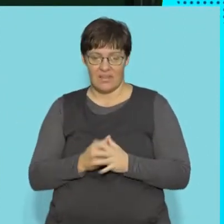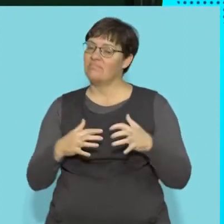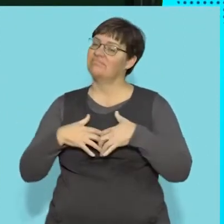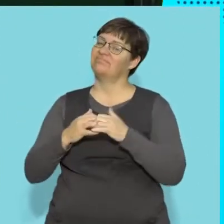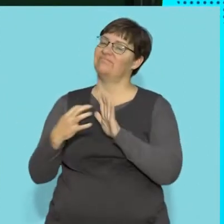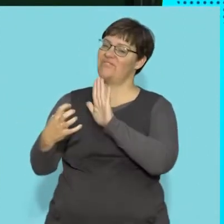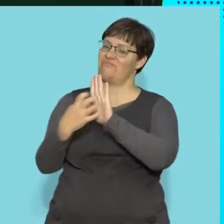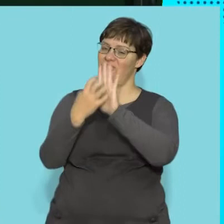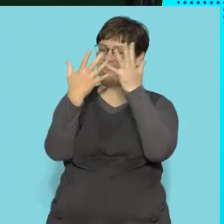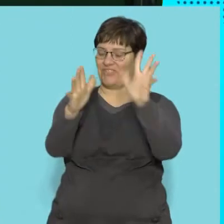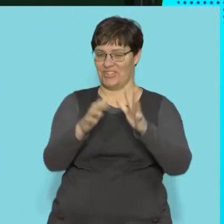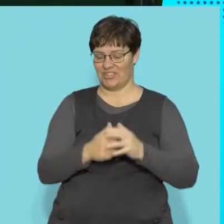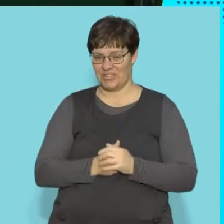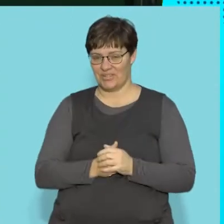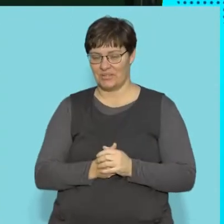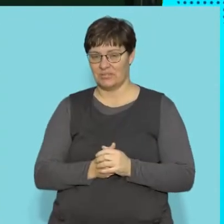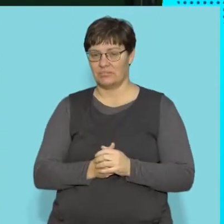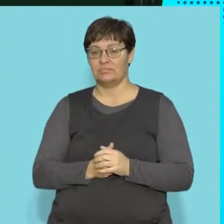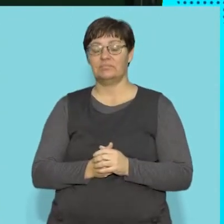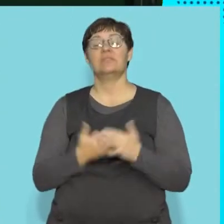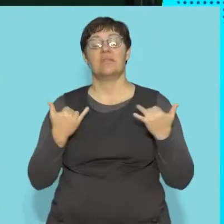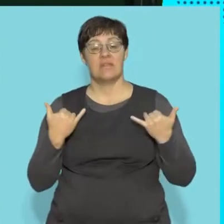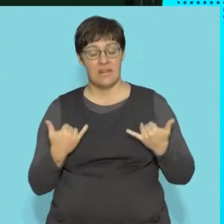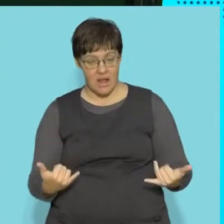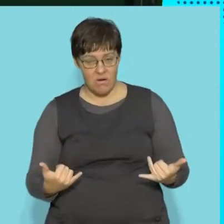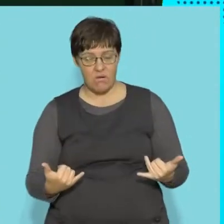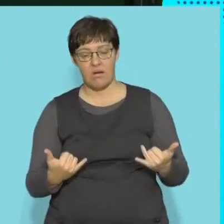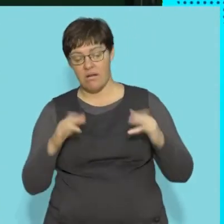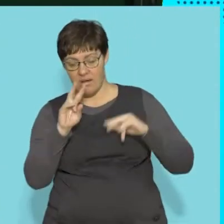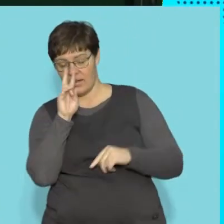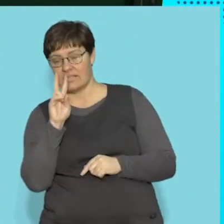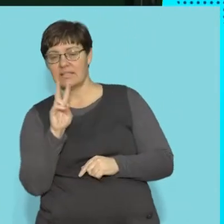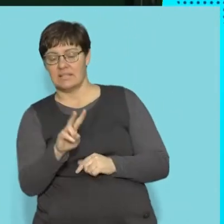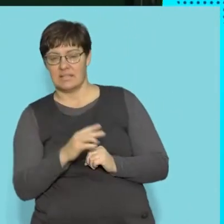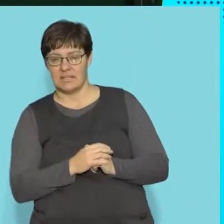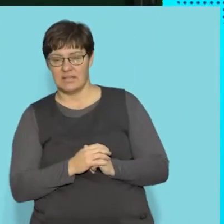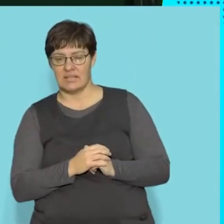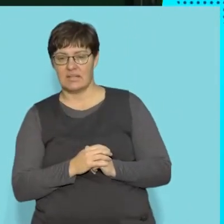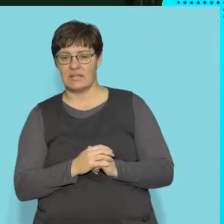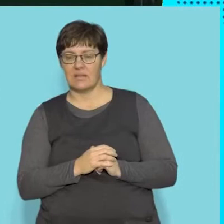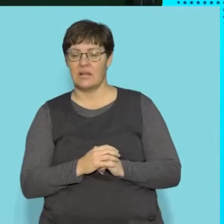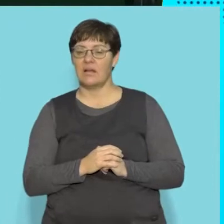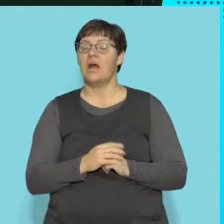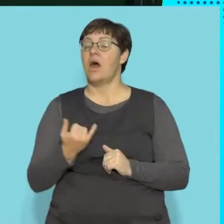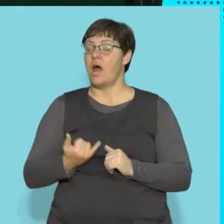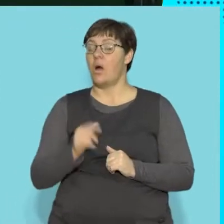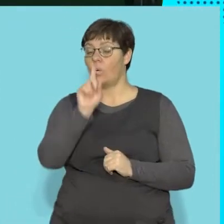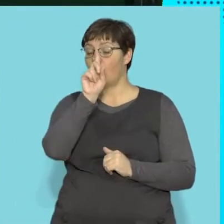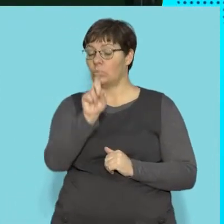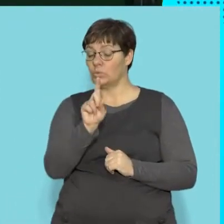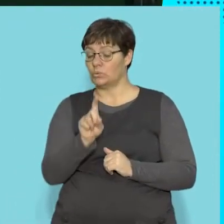is my graph. Now I need to look further and see what questions am I going to